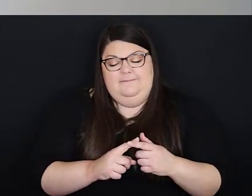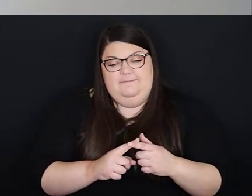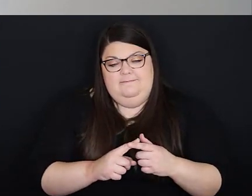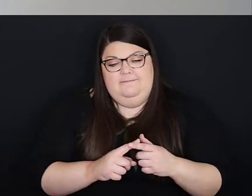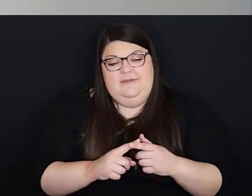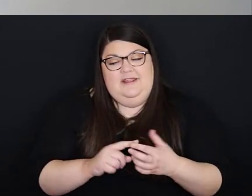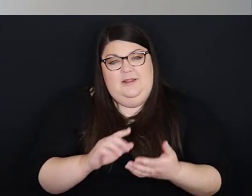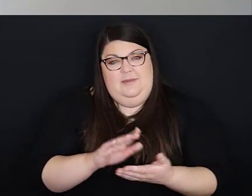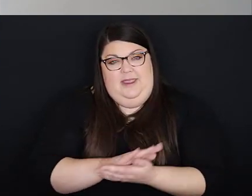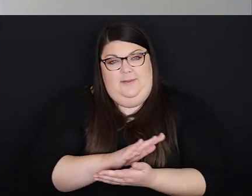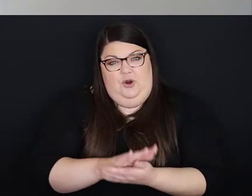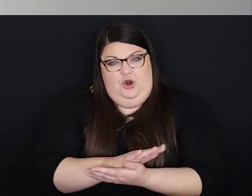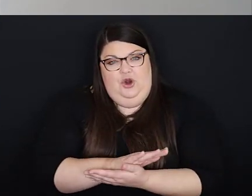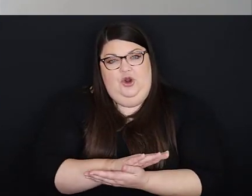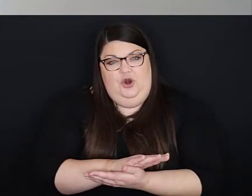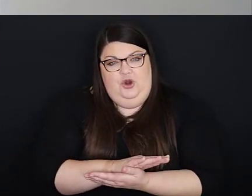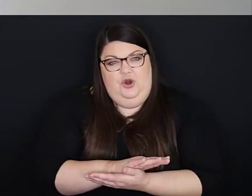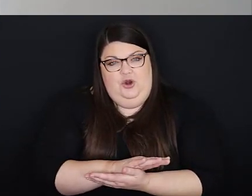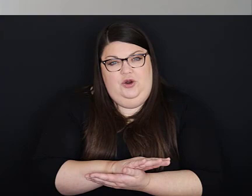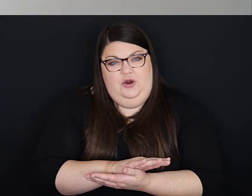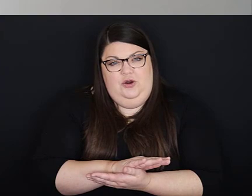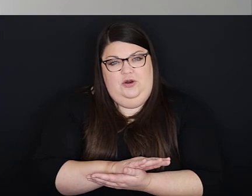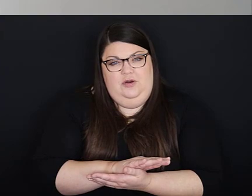And then the paper,